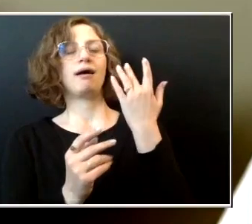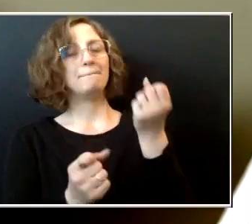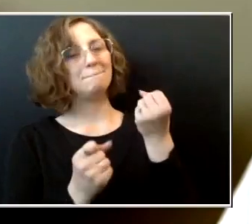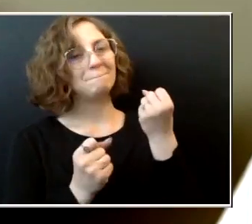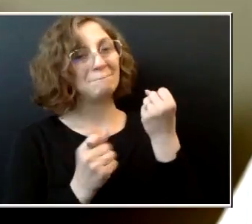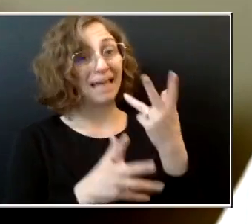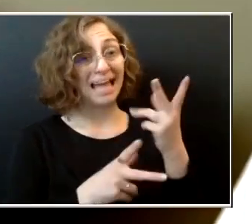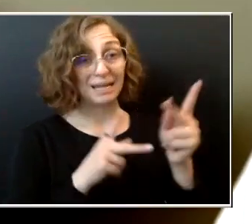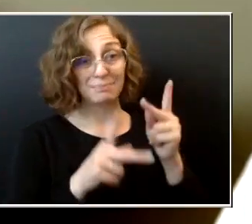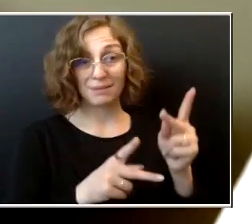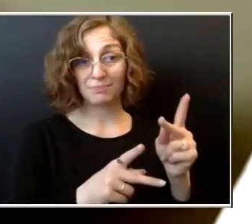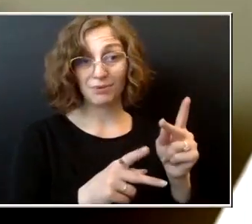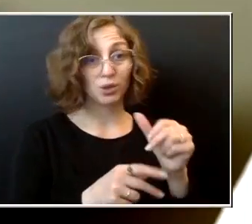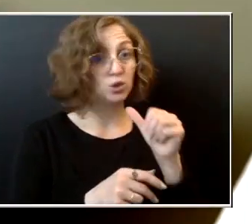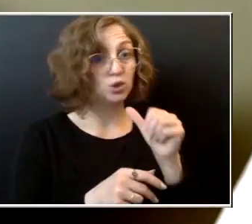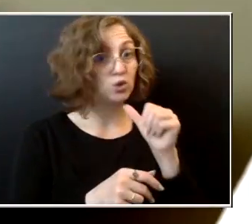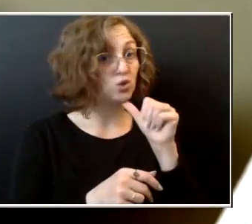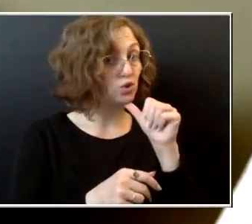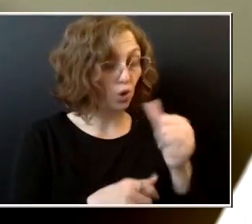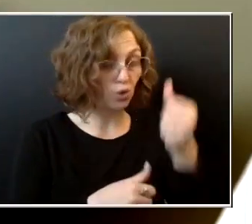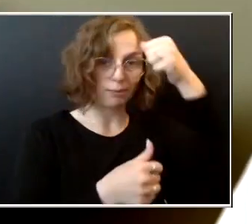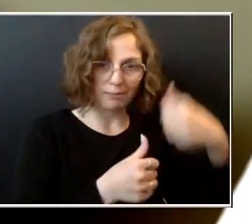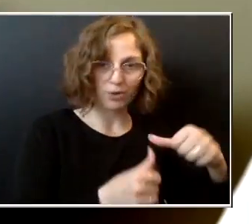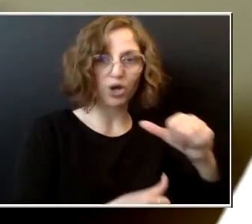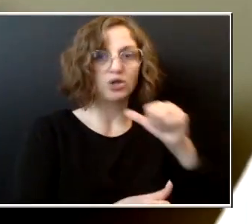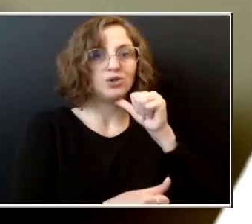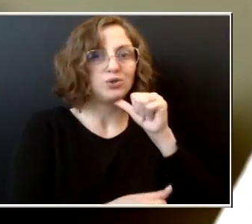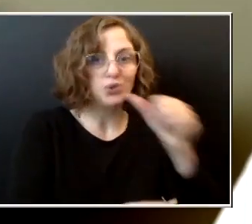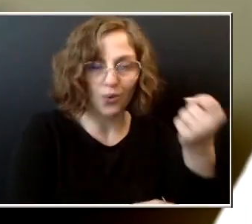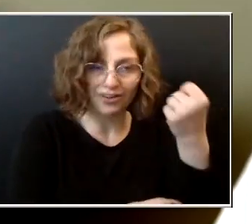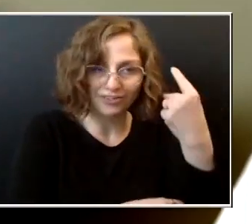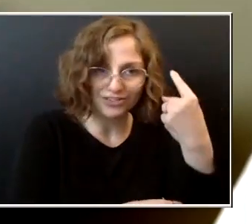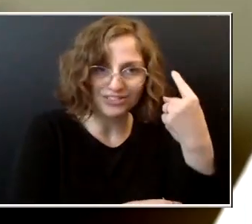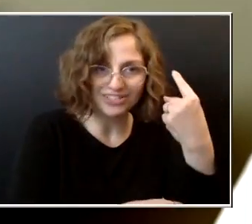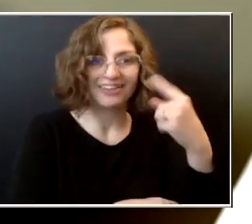important to continue to study history